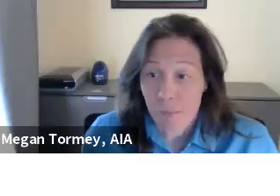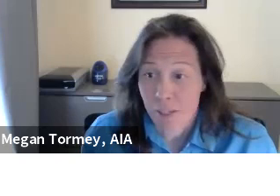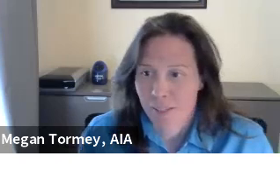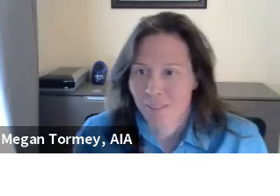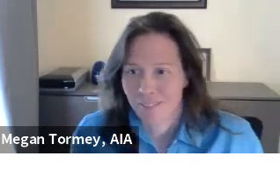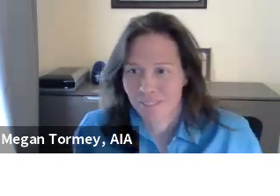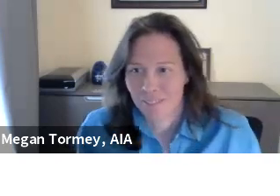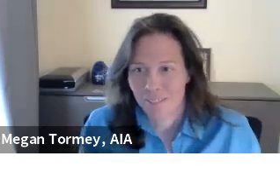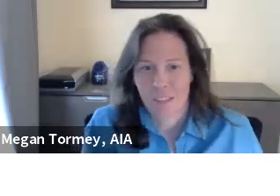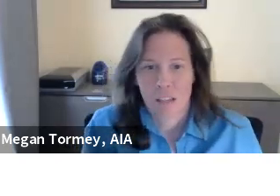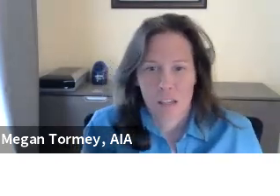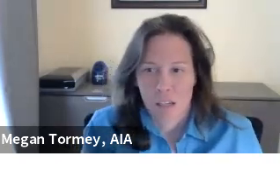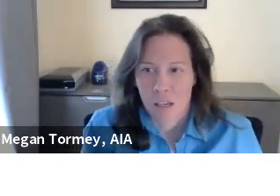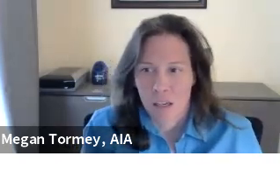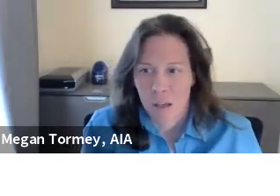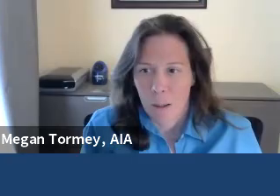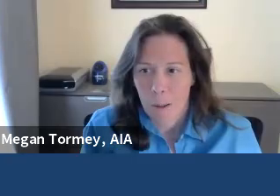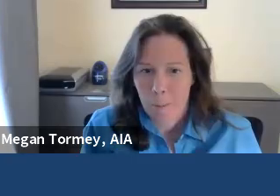Next slide, please.